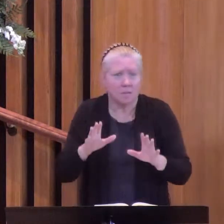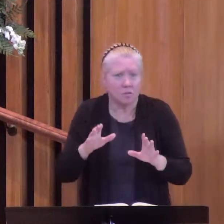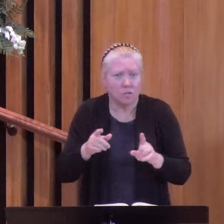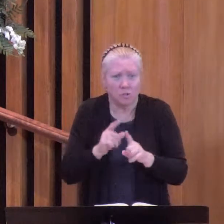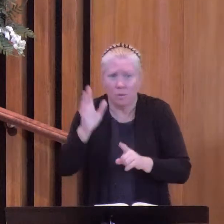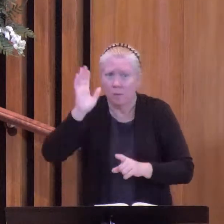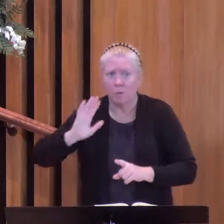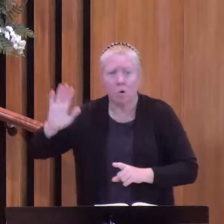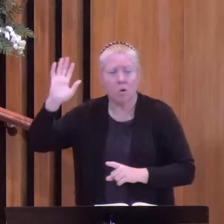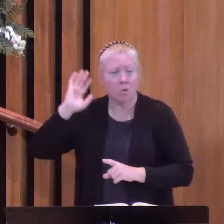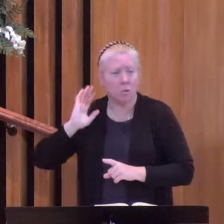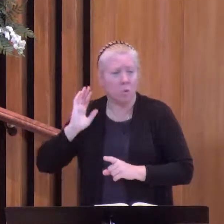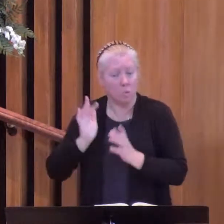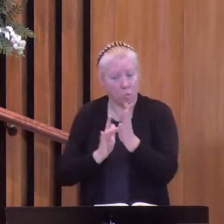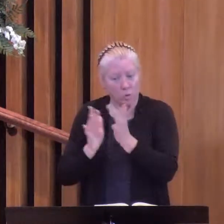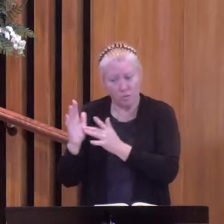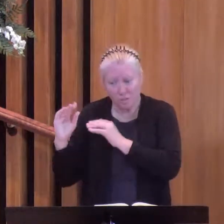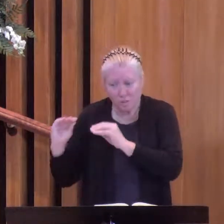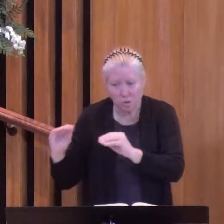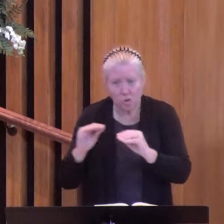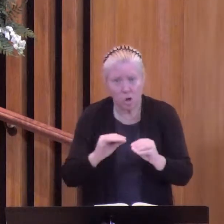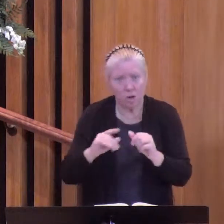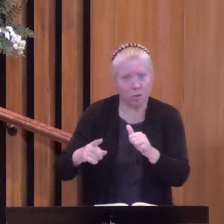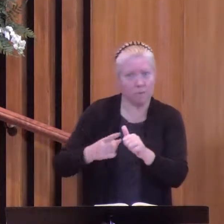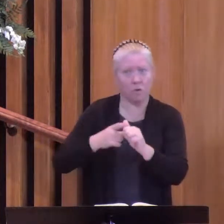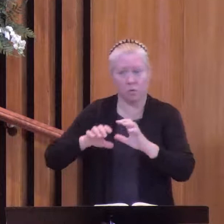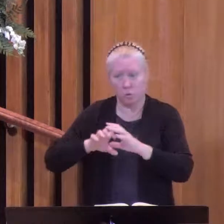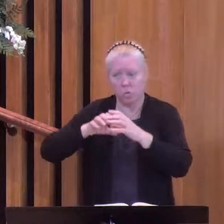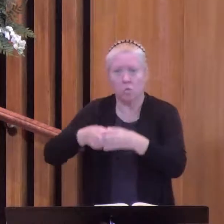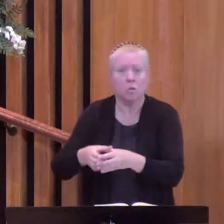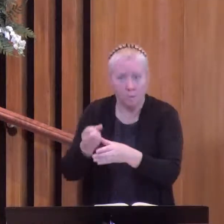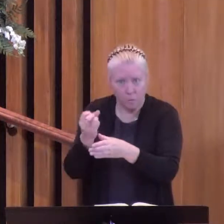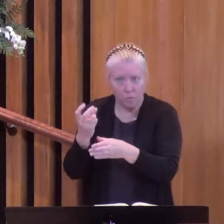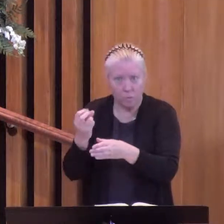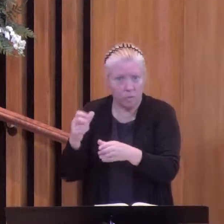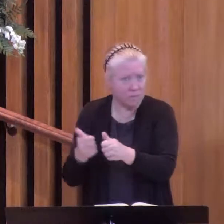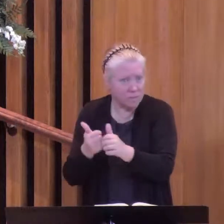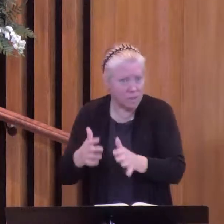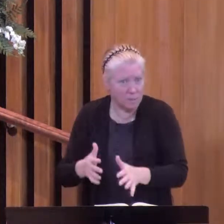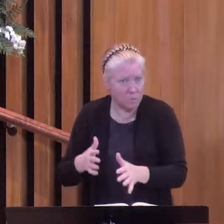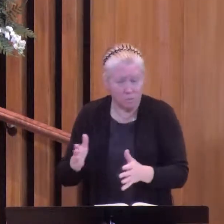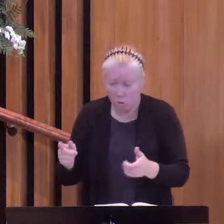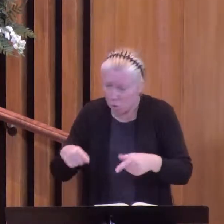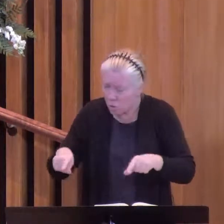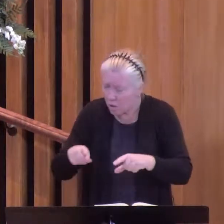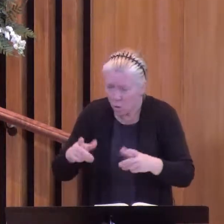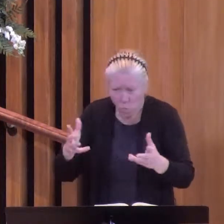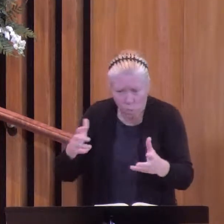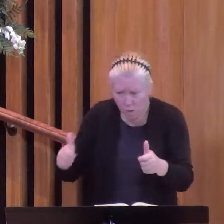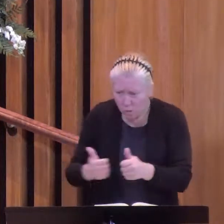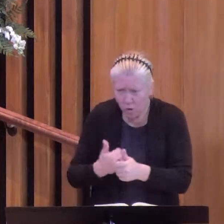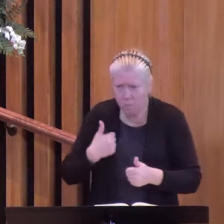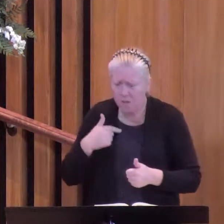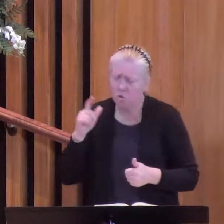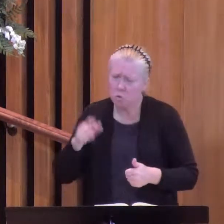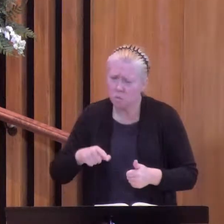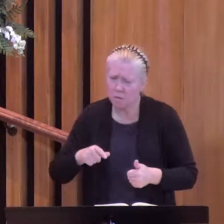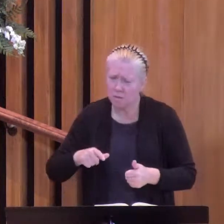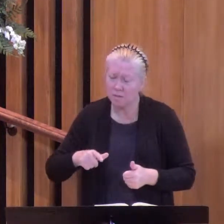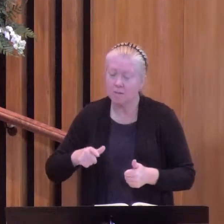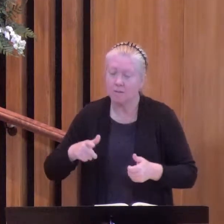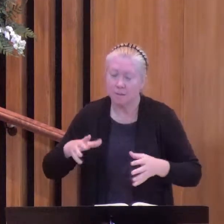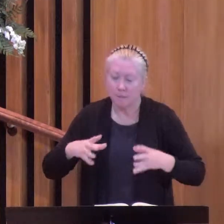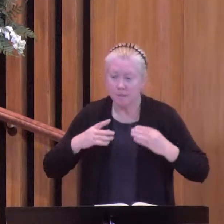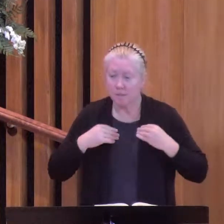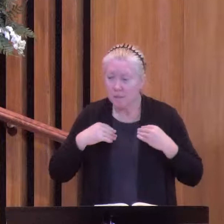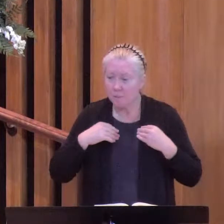disciples. That if you want to follow me, you must take up the cross and carry it. And so as